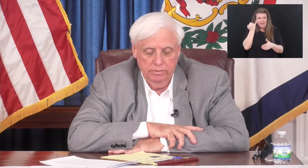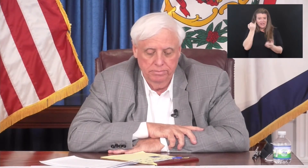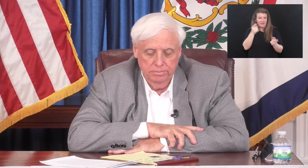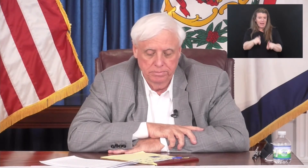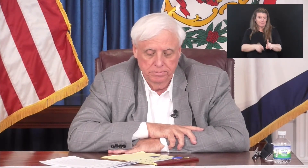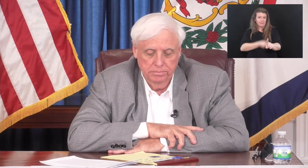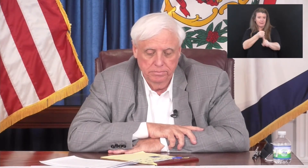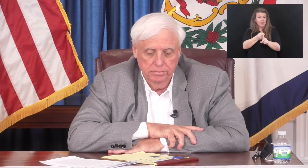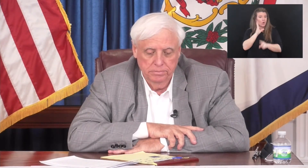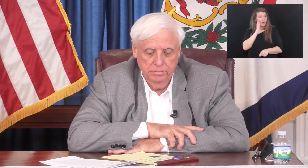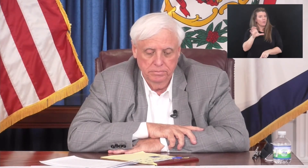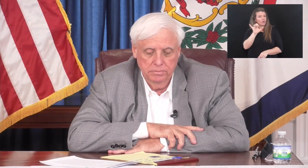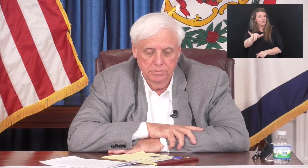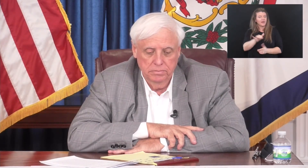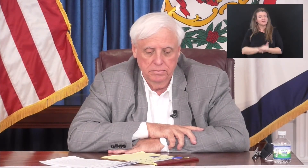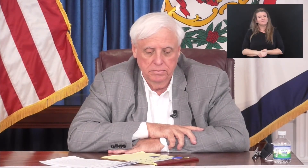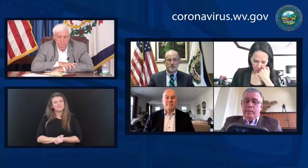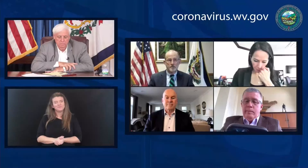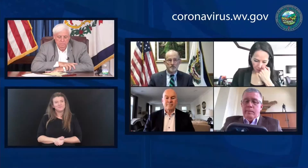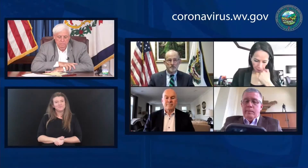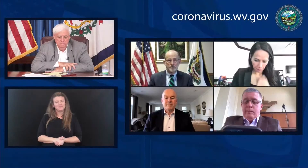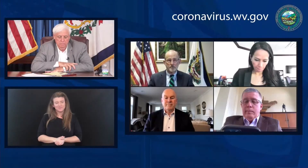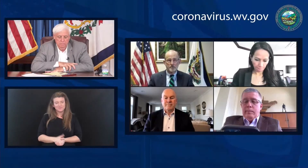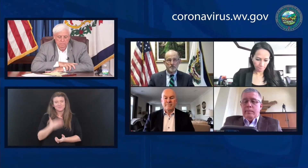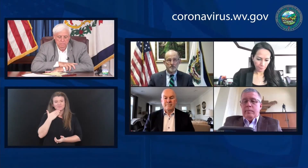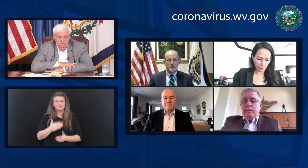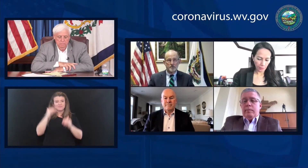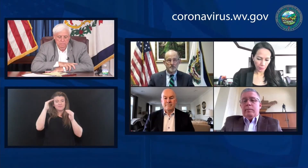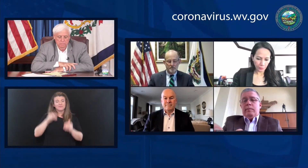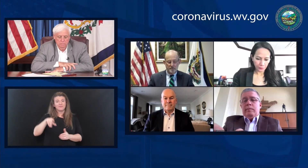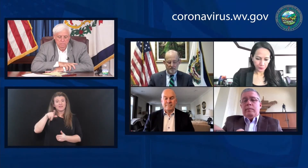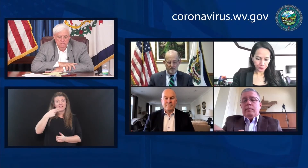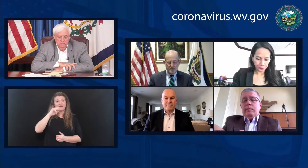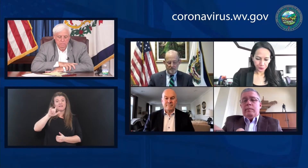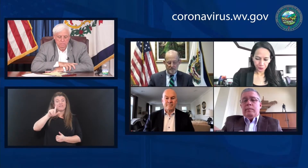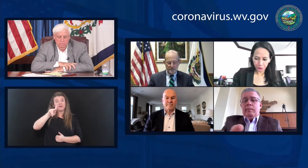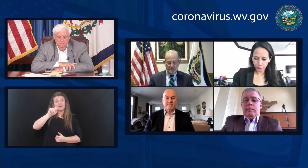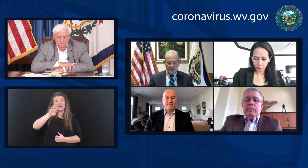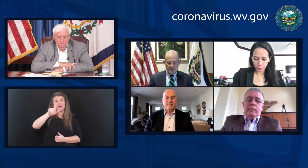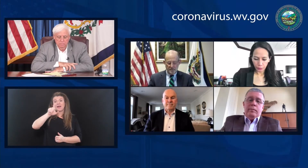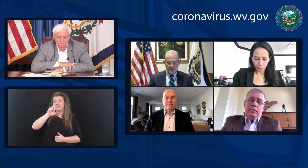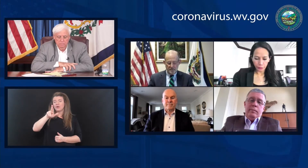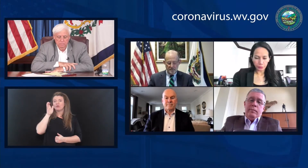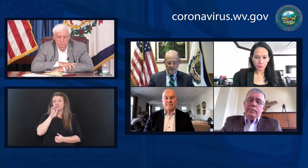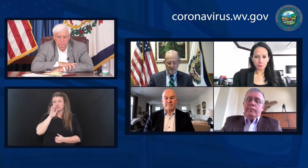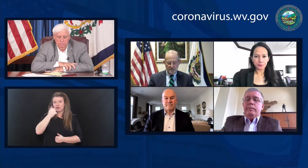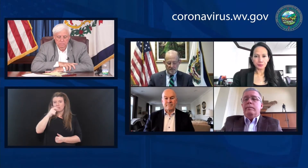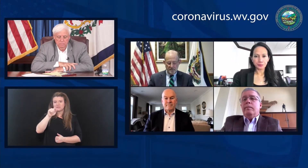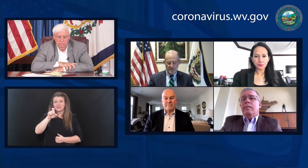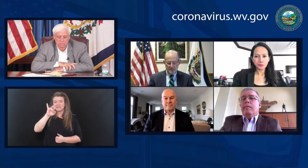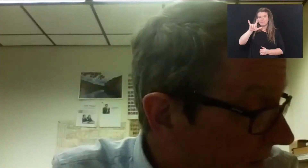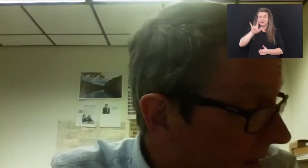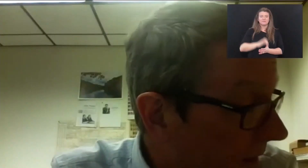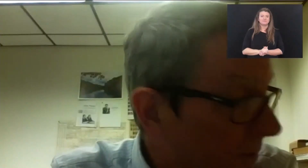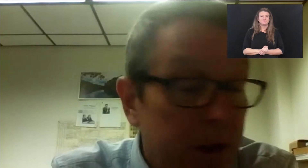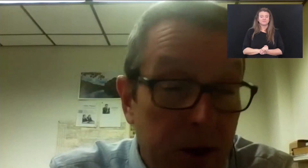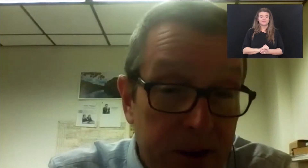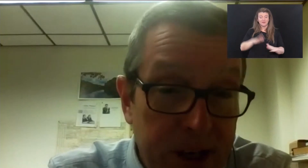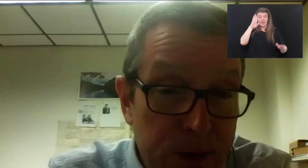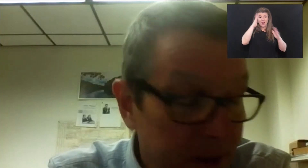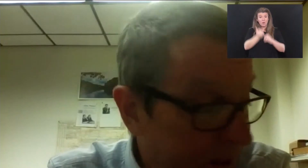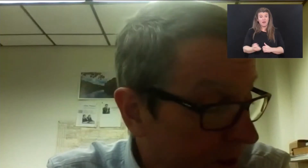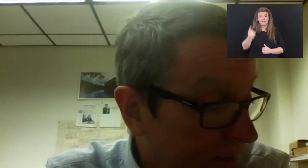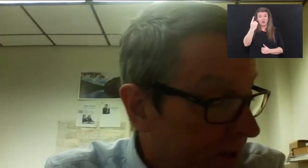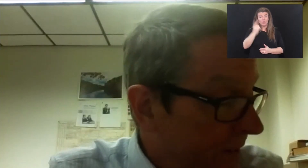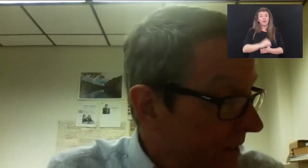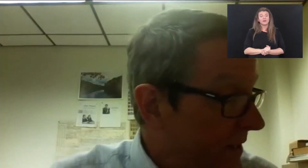Mark. All right, thank you, Mark. Next to Phil Kabler with the Charleston Gazette-Mail. Hello, everyone.